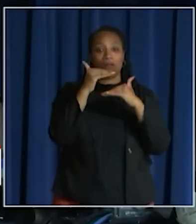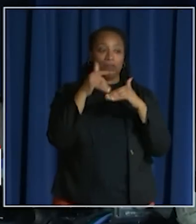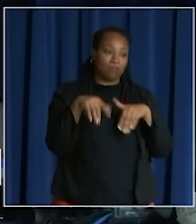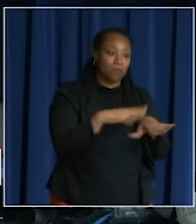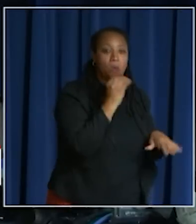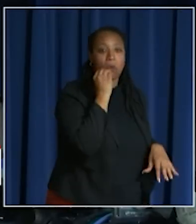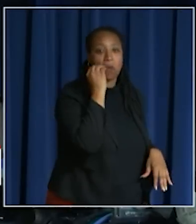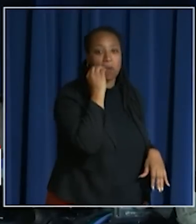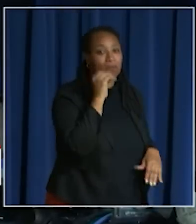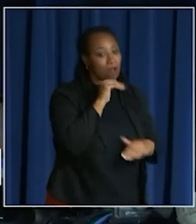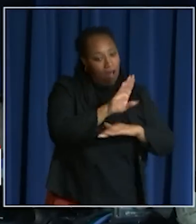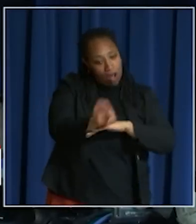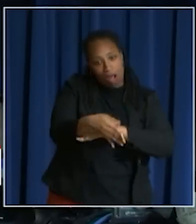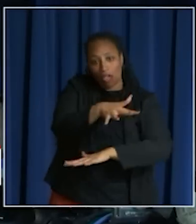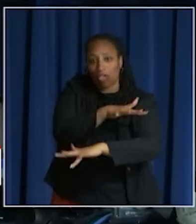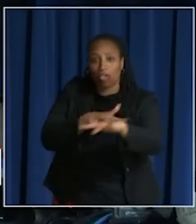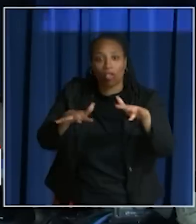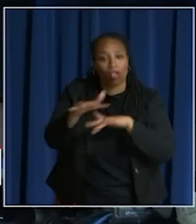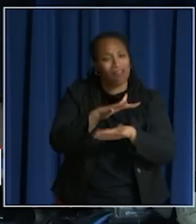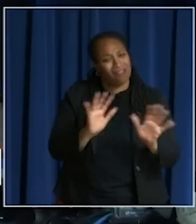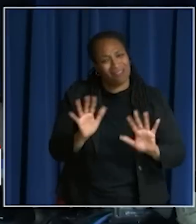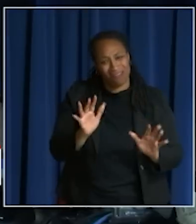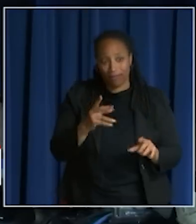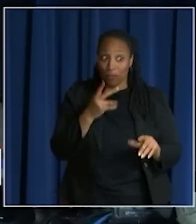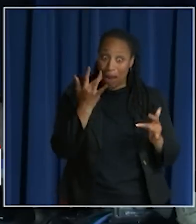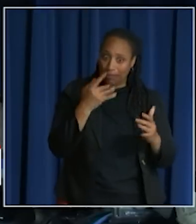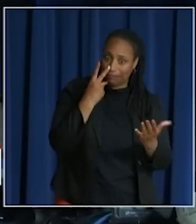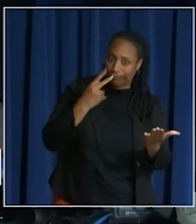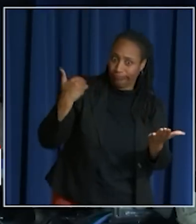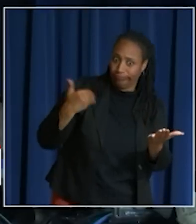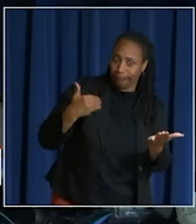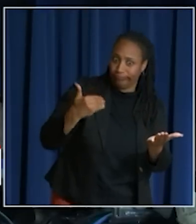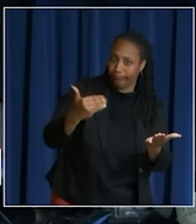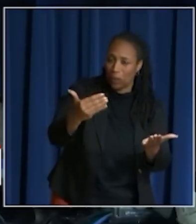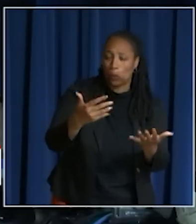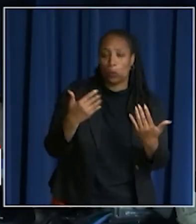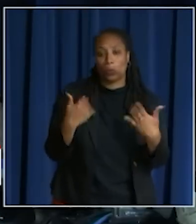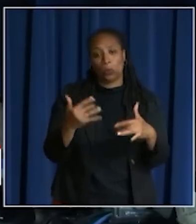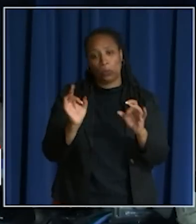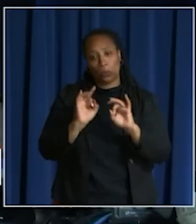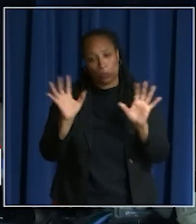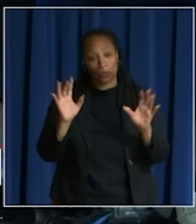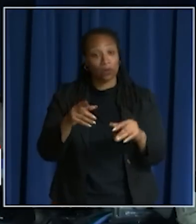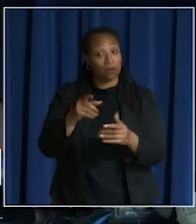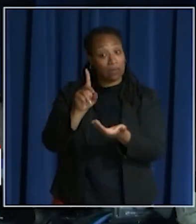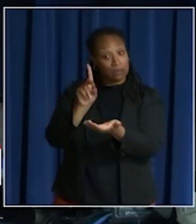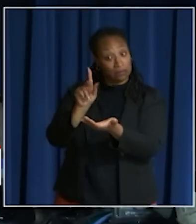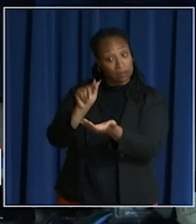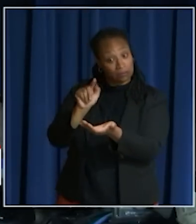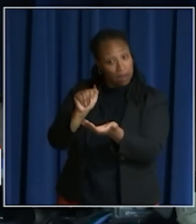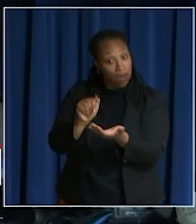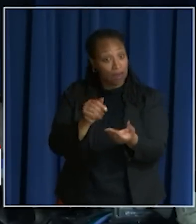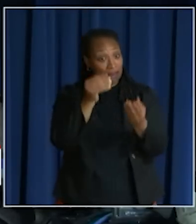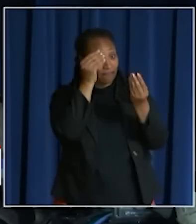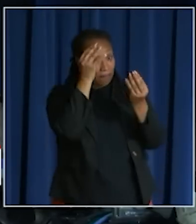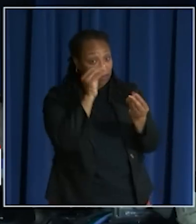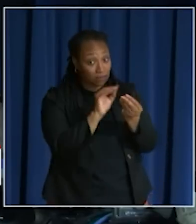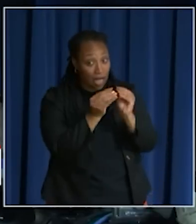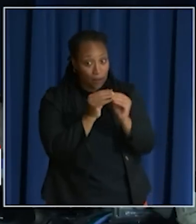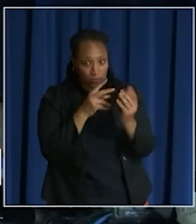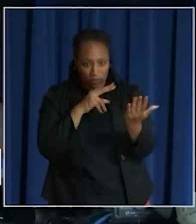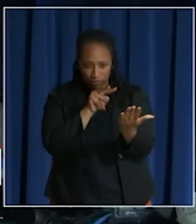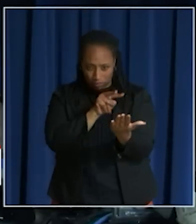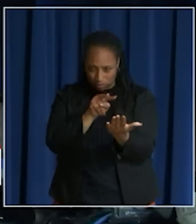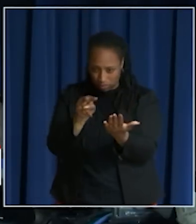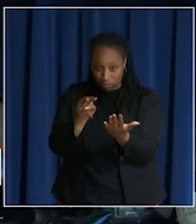seen that time and time again. We've looked at intelligence, we've looked at data. Sometimes we look at things that are on social media to help guide our decisions.